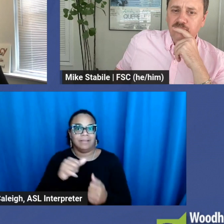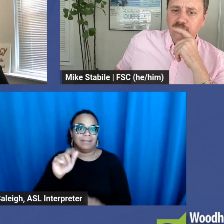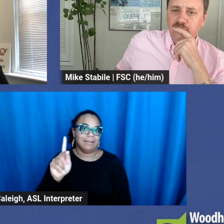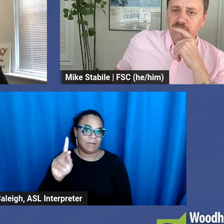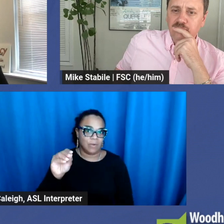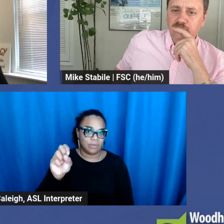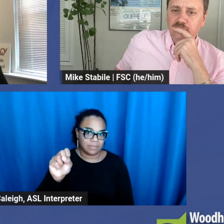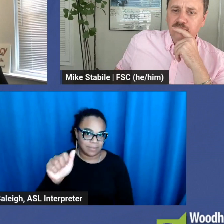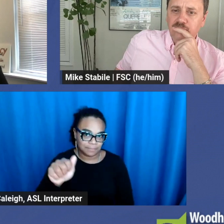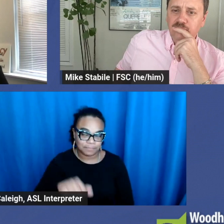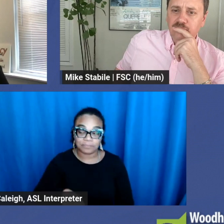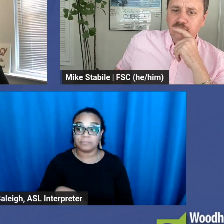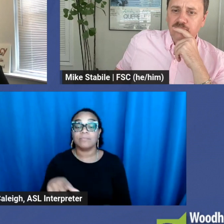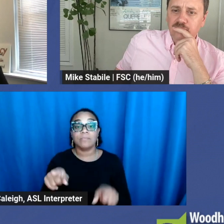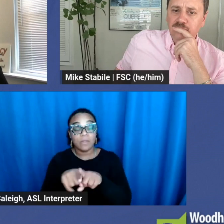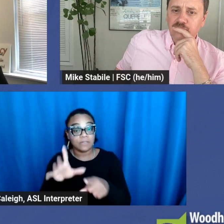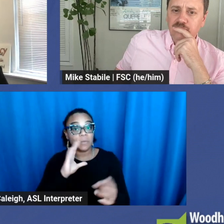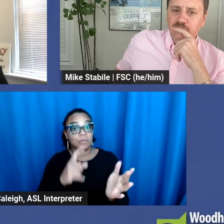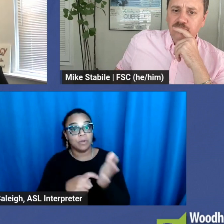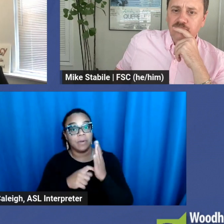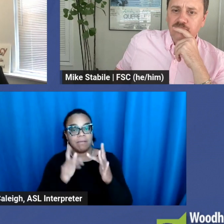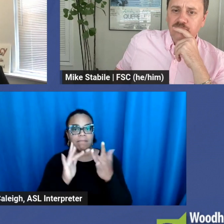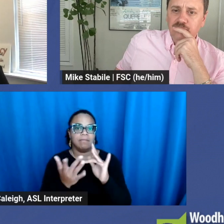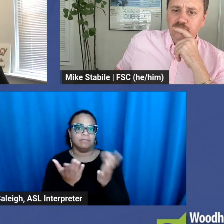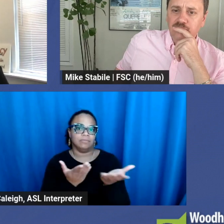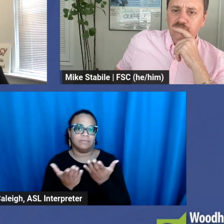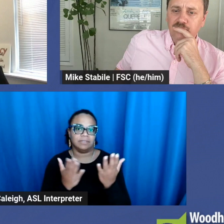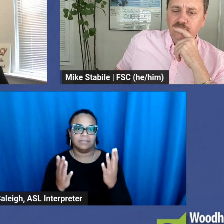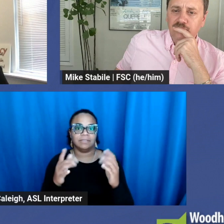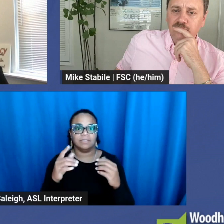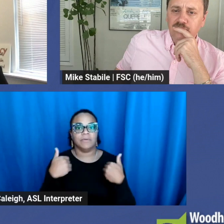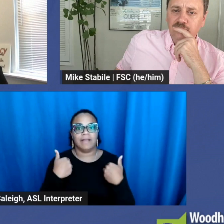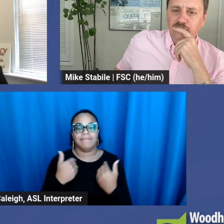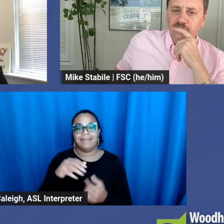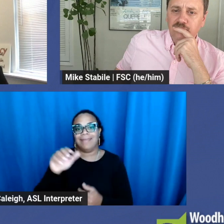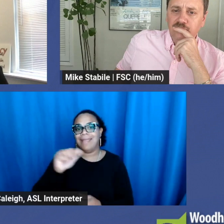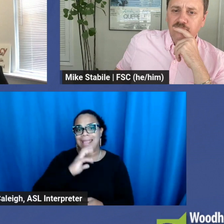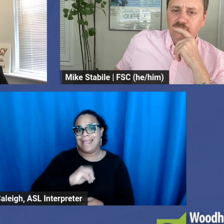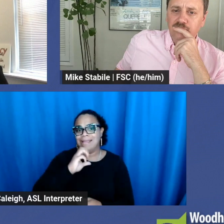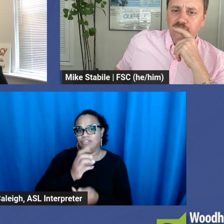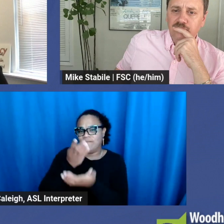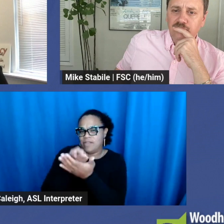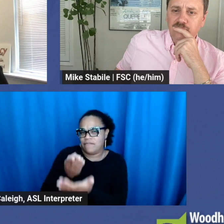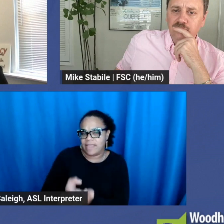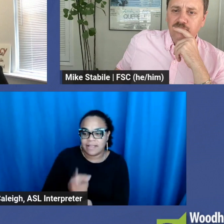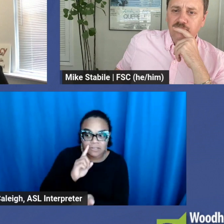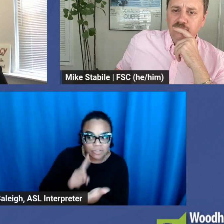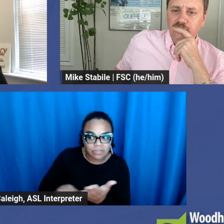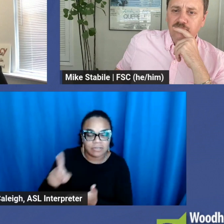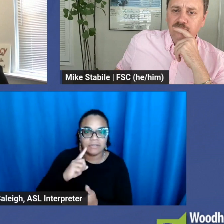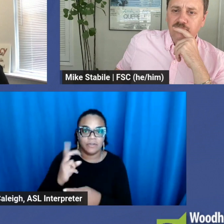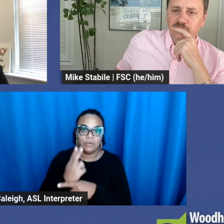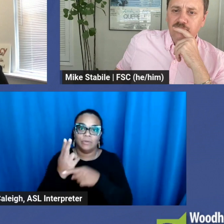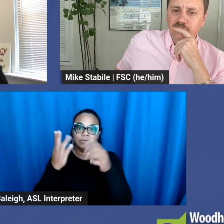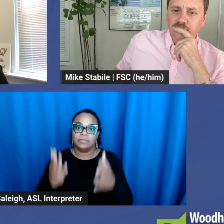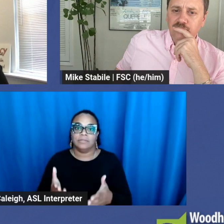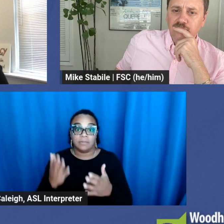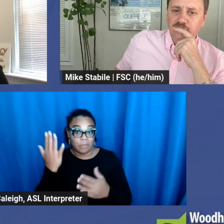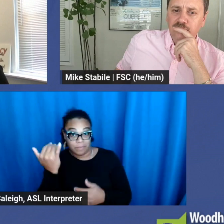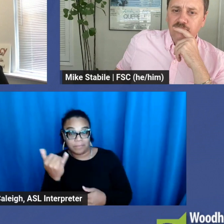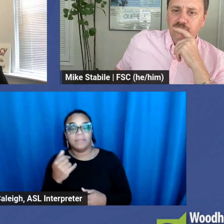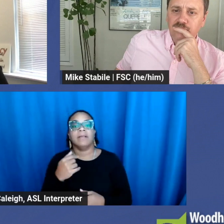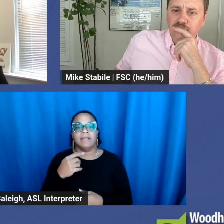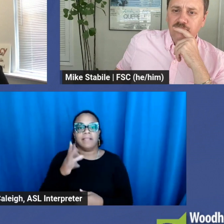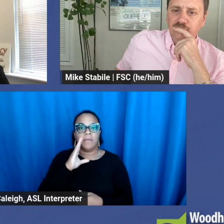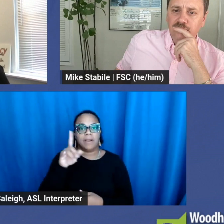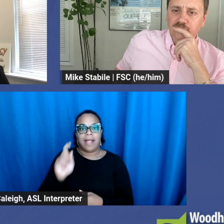also effectively require online services to conduct age verification of users because it would require them to treat